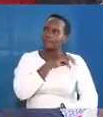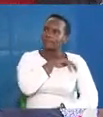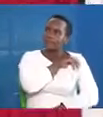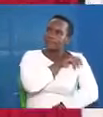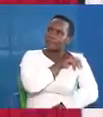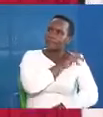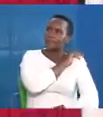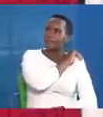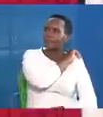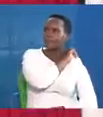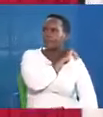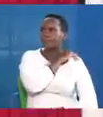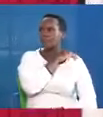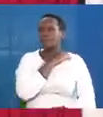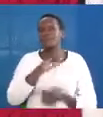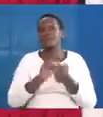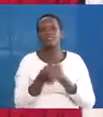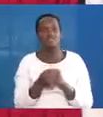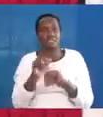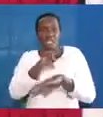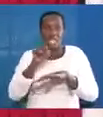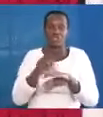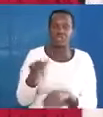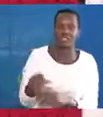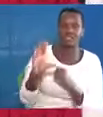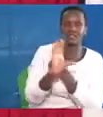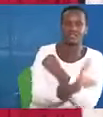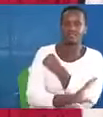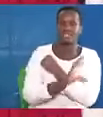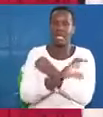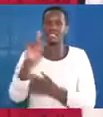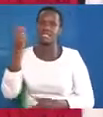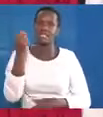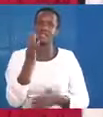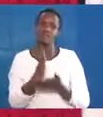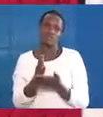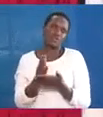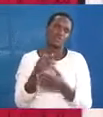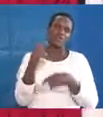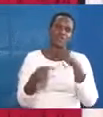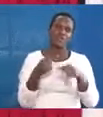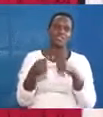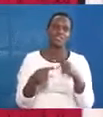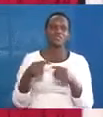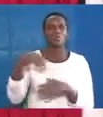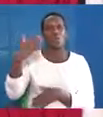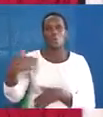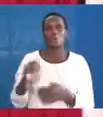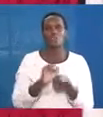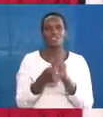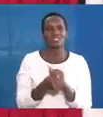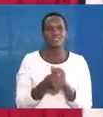The nation, fellow Kenyans, is a product of continuous evolution. It is a